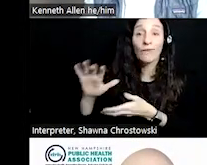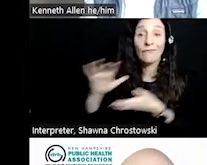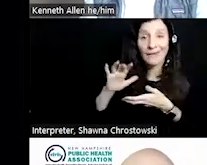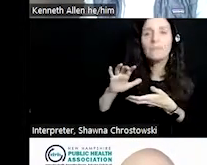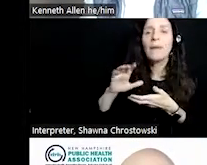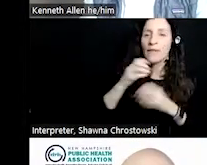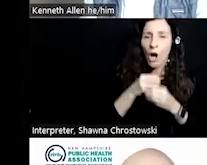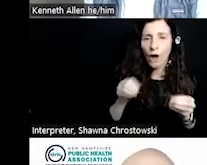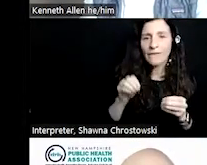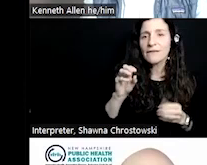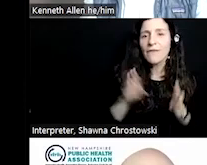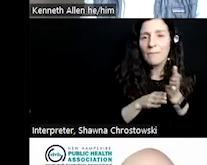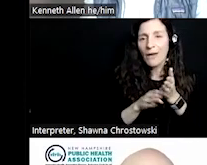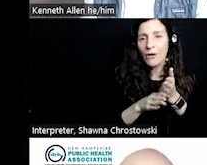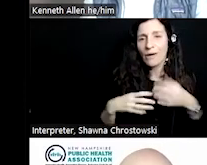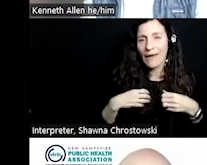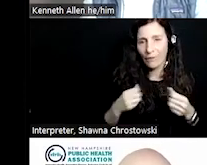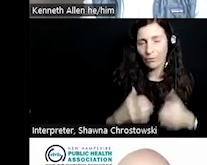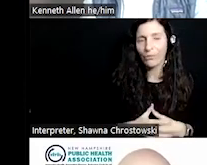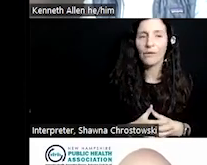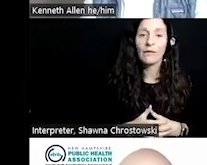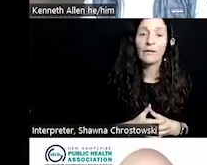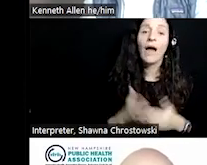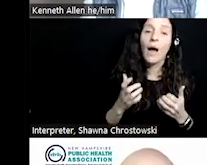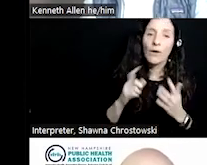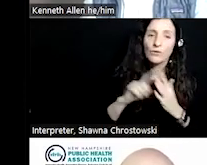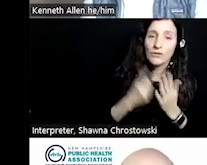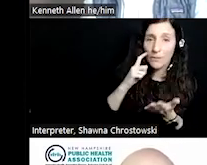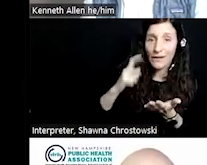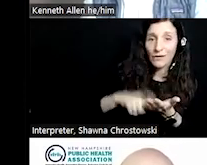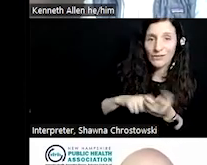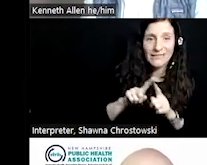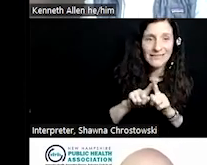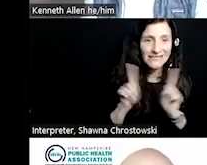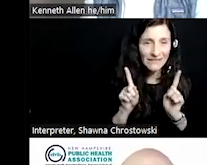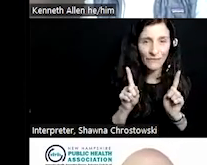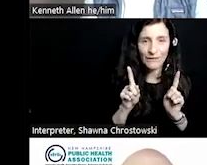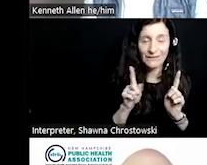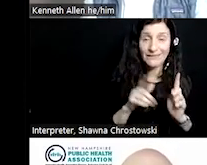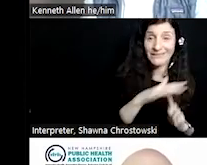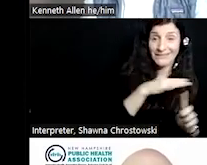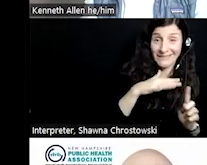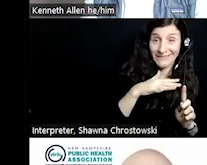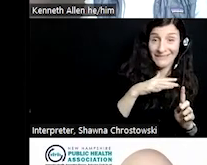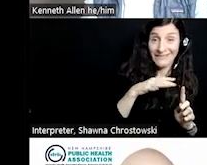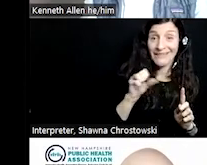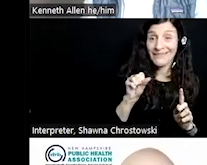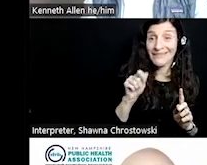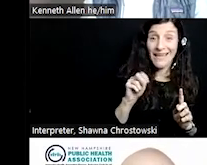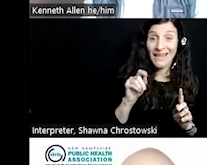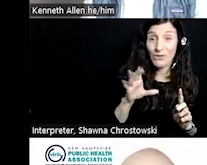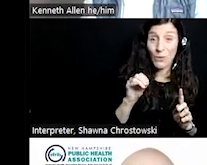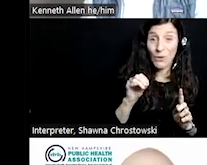Health. And I want to start by acknowledging the very different demographic context of San Antonio from the